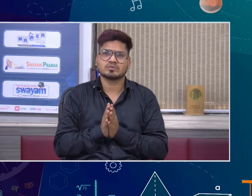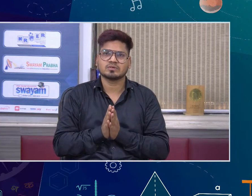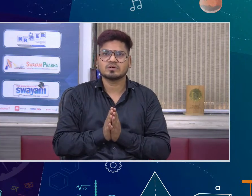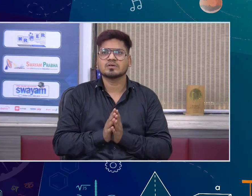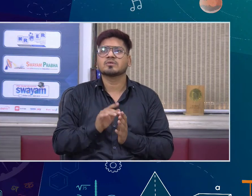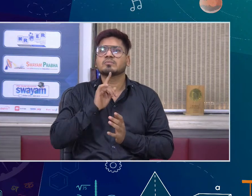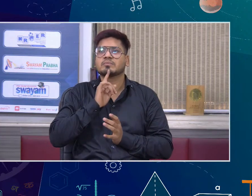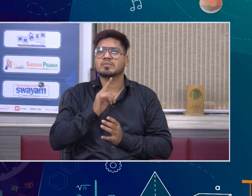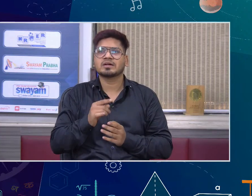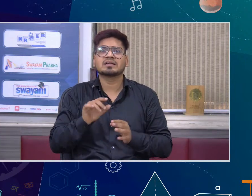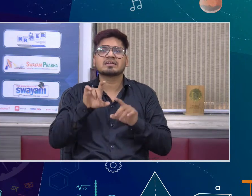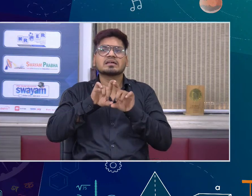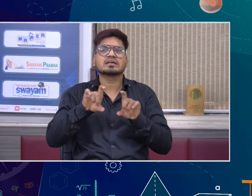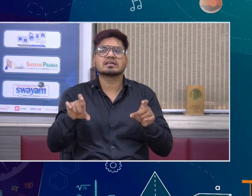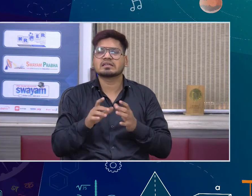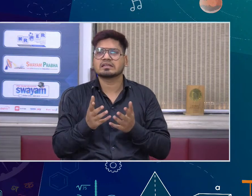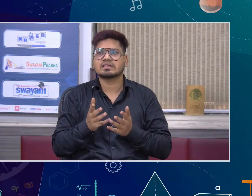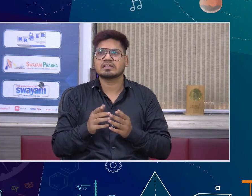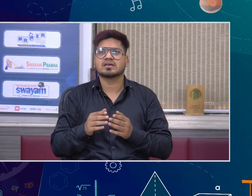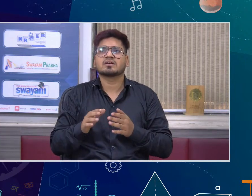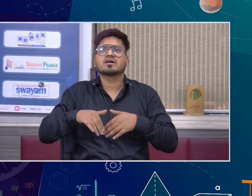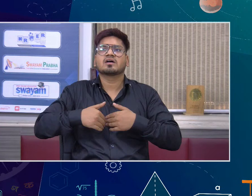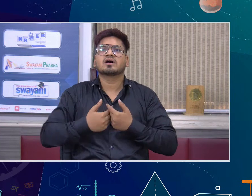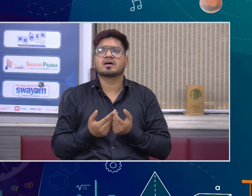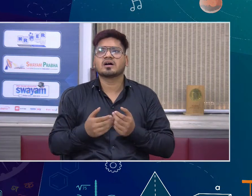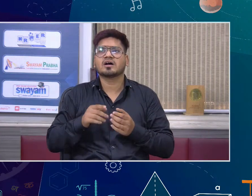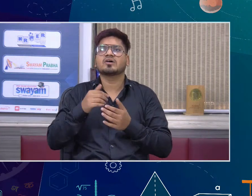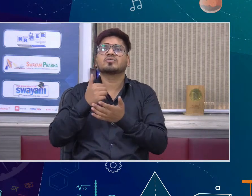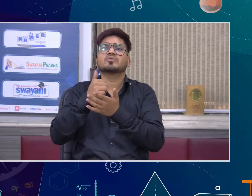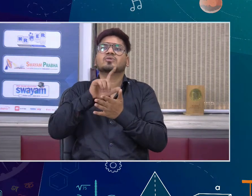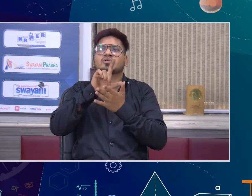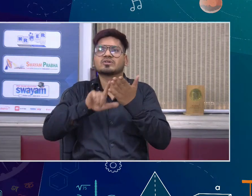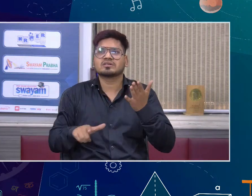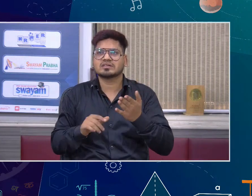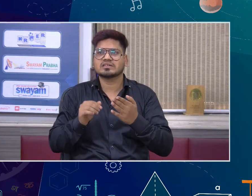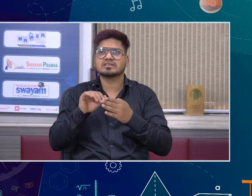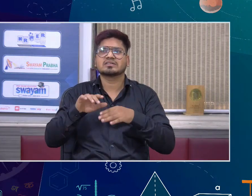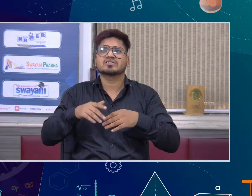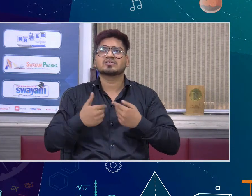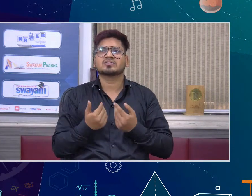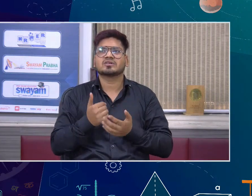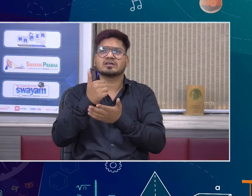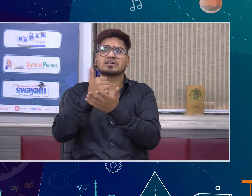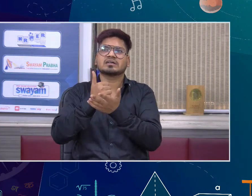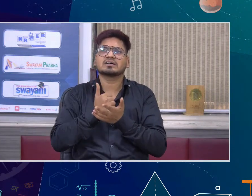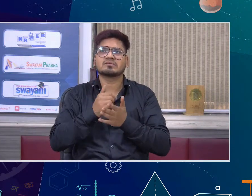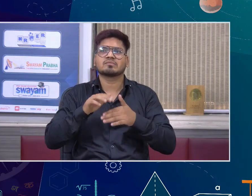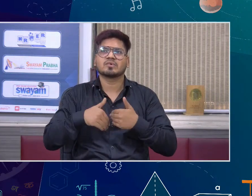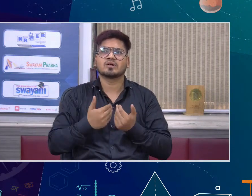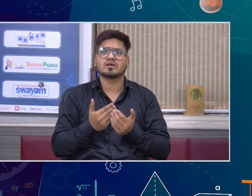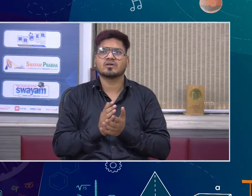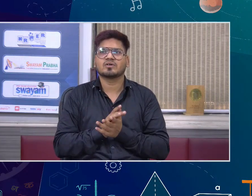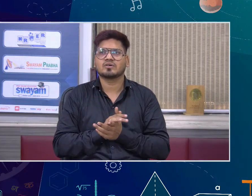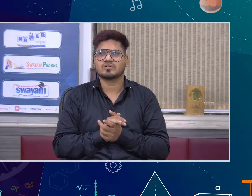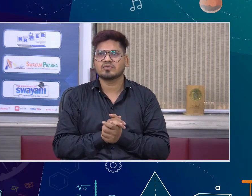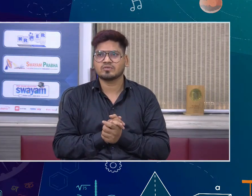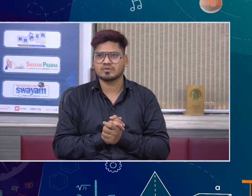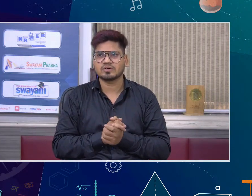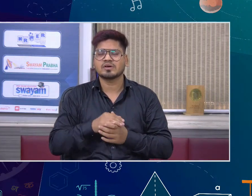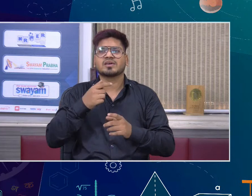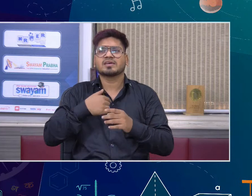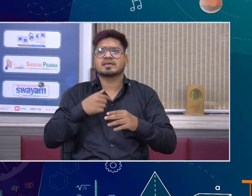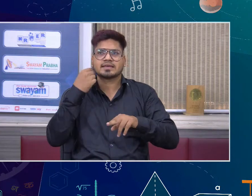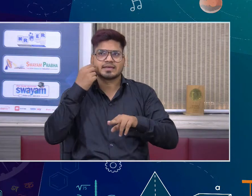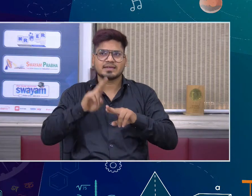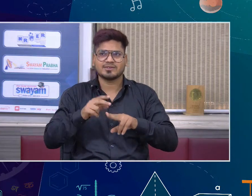what is in it in the letter. He's opened the letter and he read that letter. There should be mentioned his all problems, and